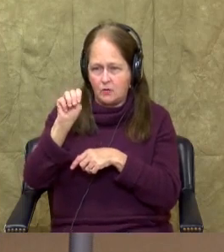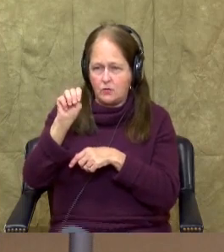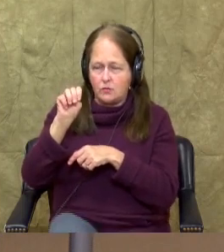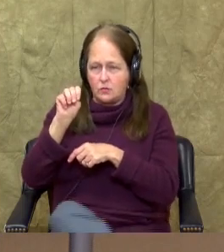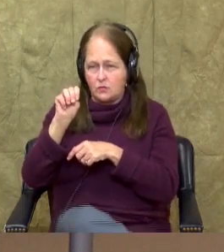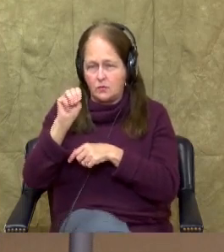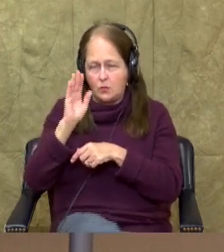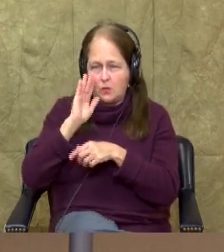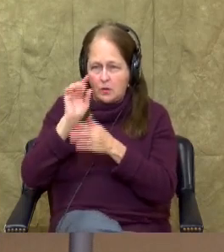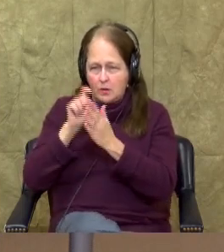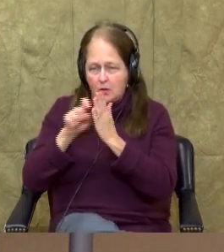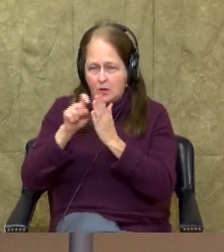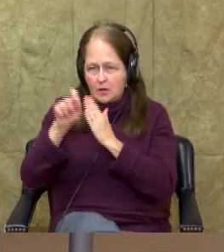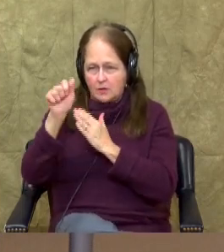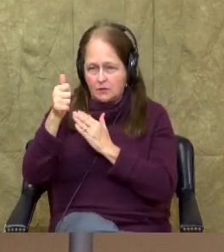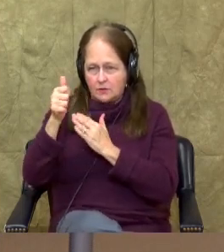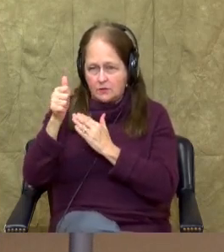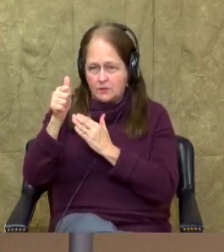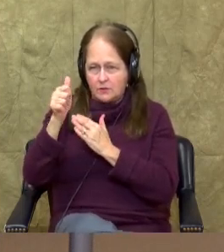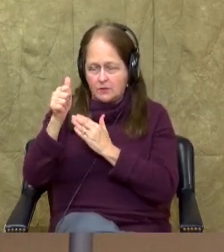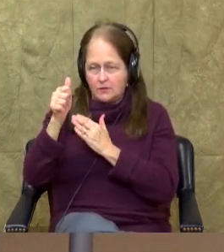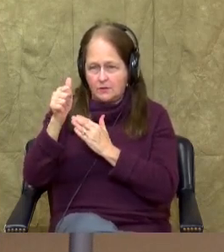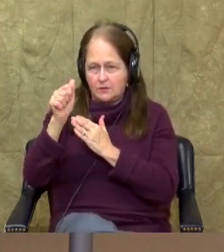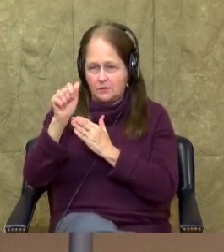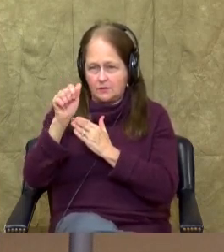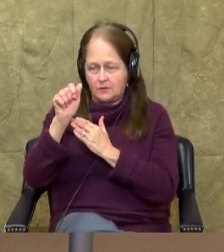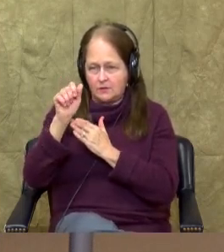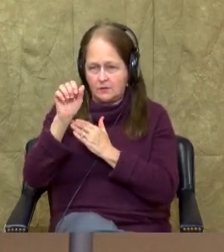So we're going to write 10